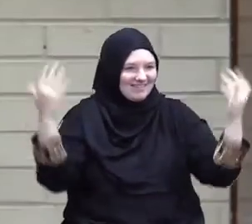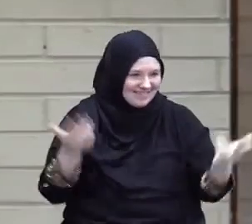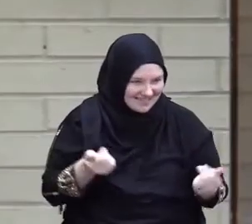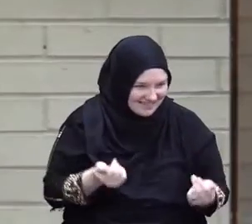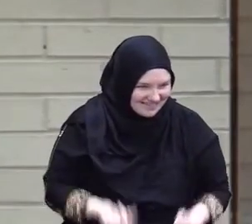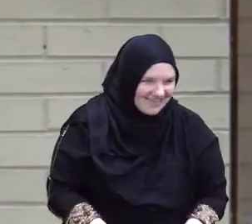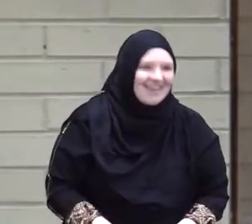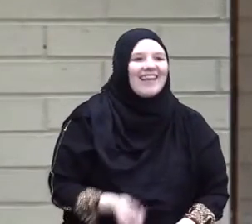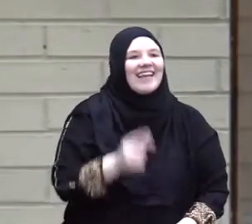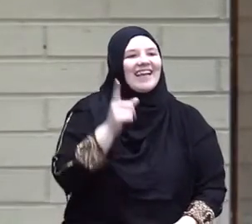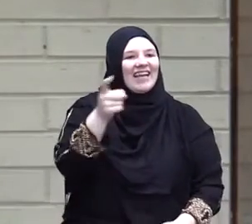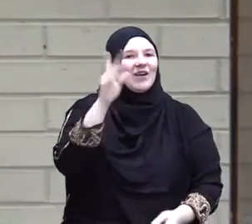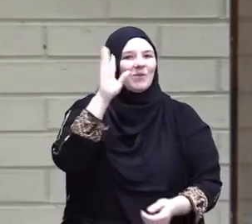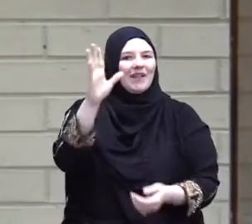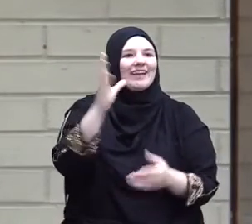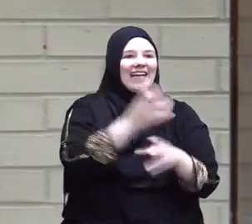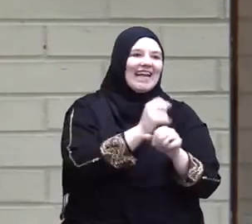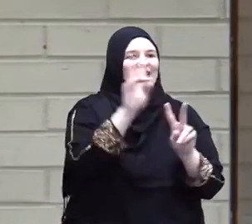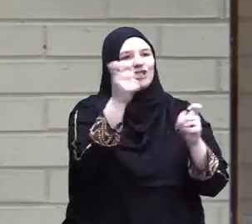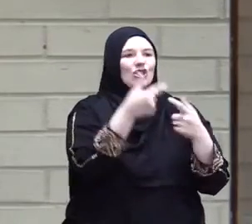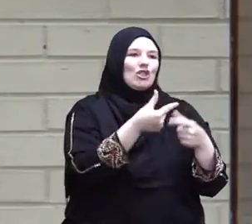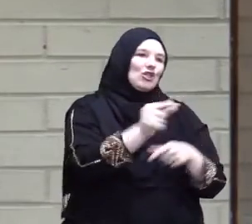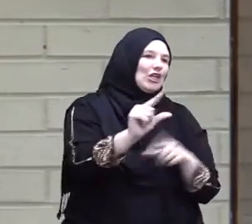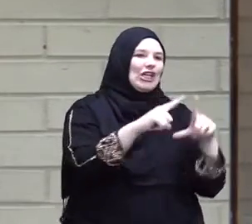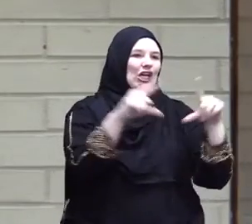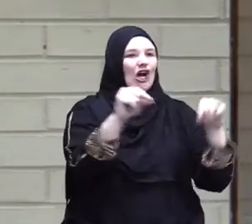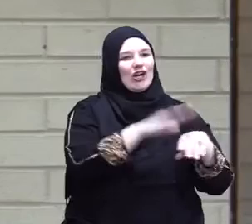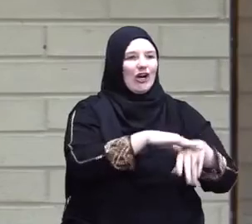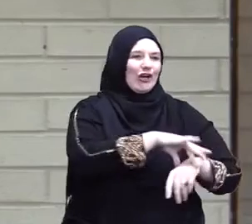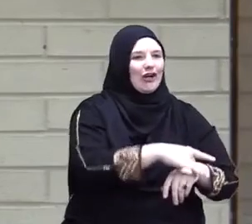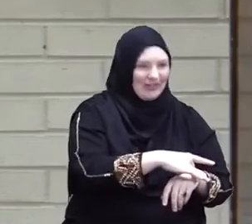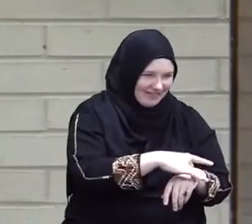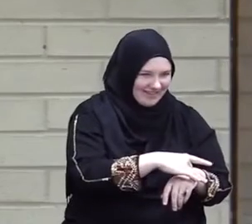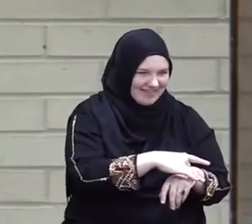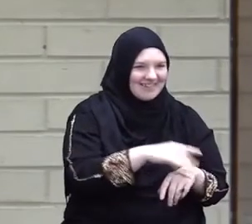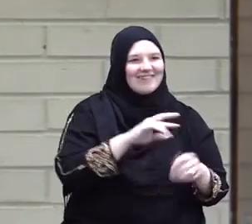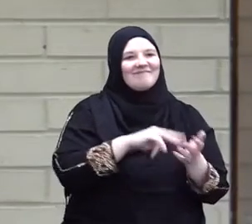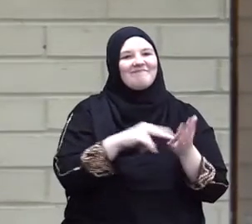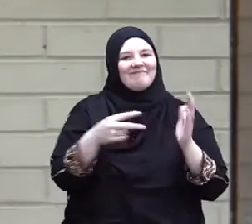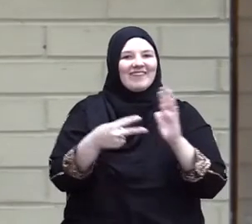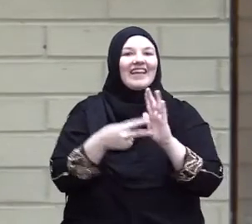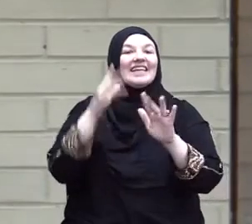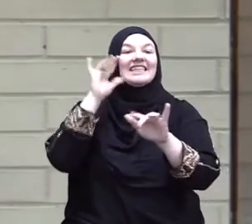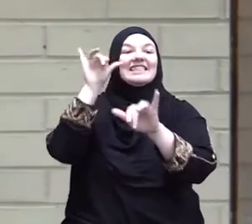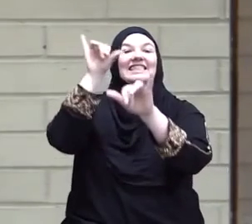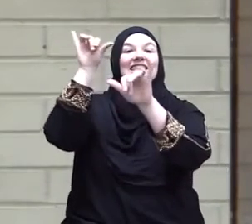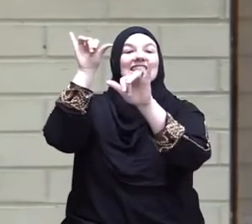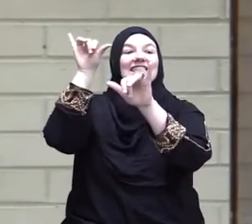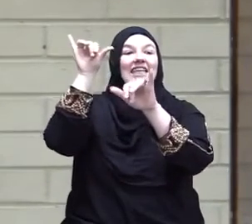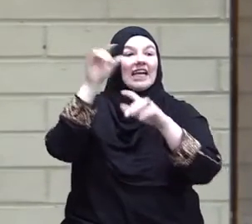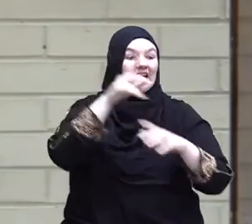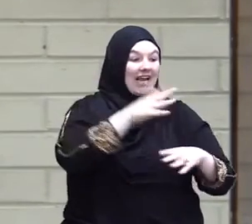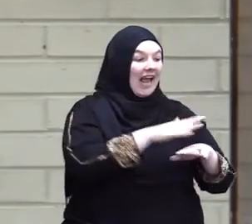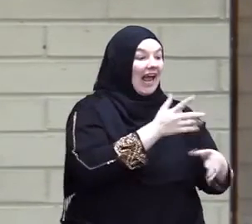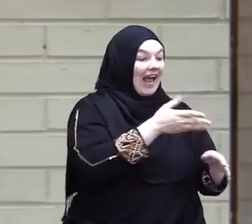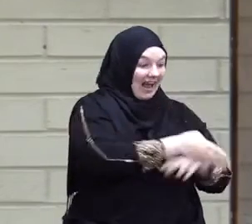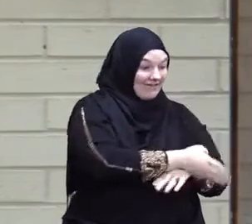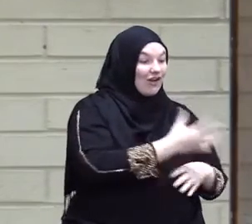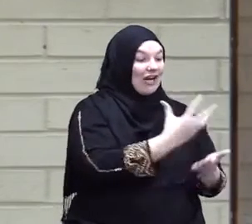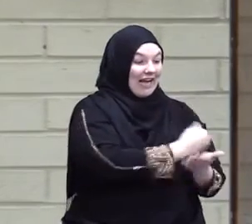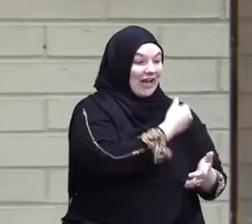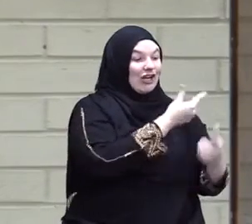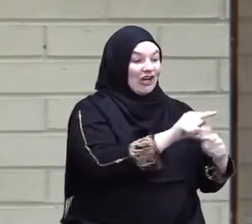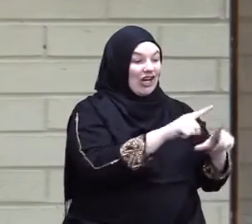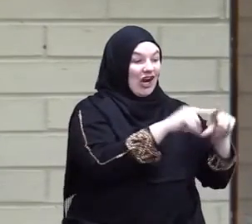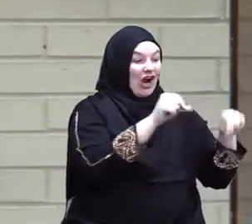He would earn it on earth, and after he qualifies, he will be readmitted to the place. But